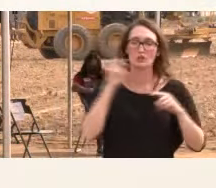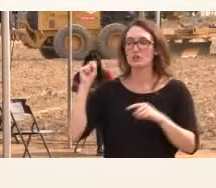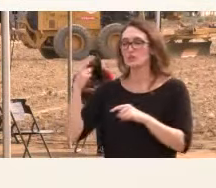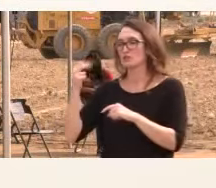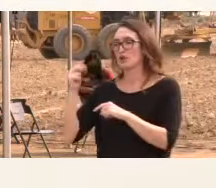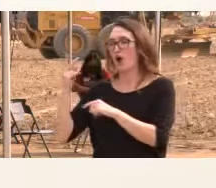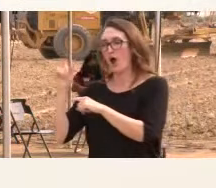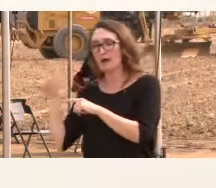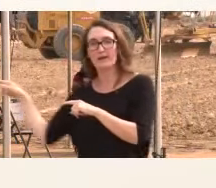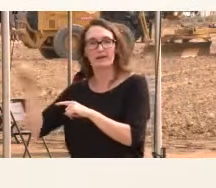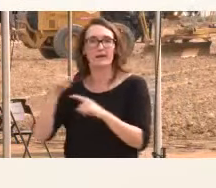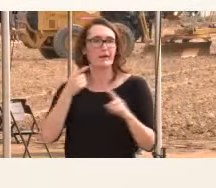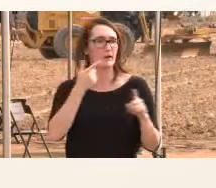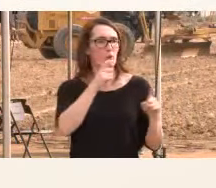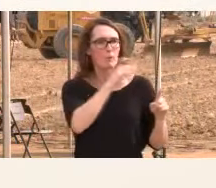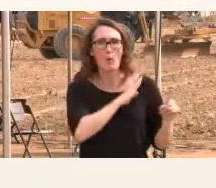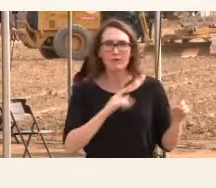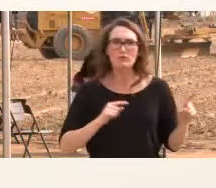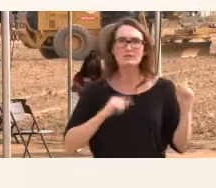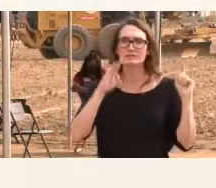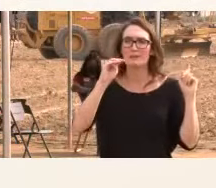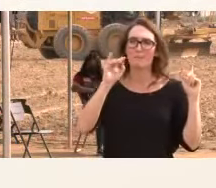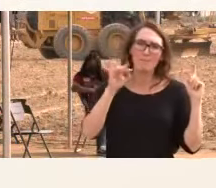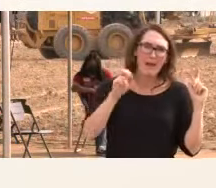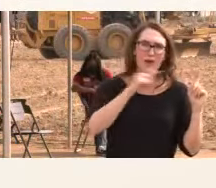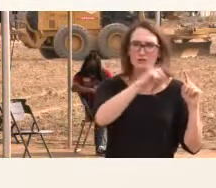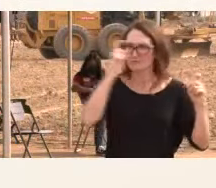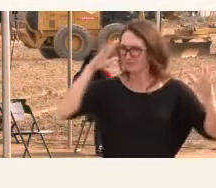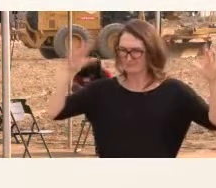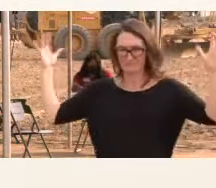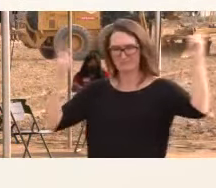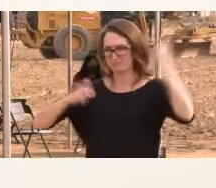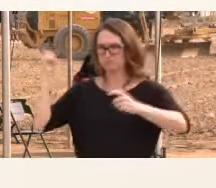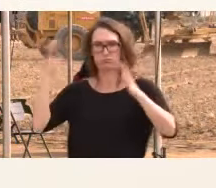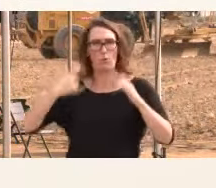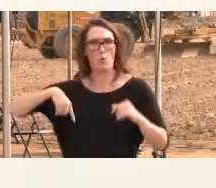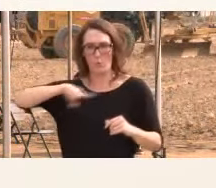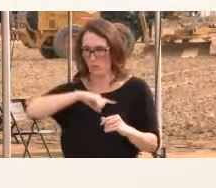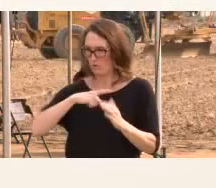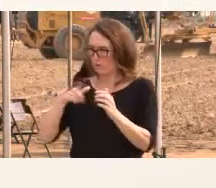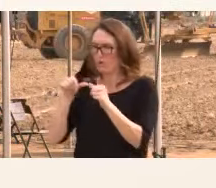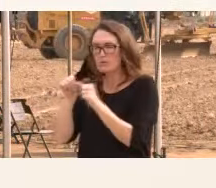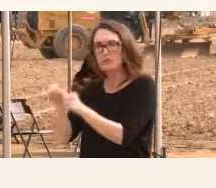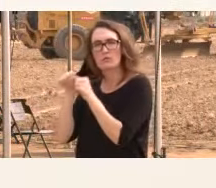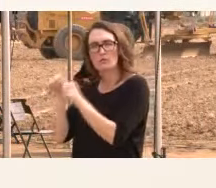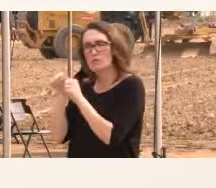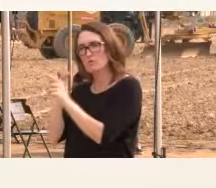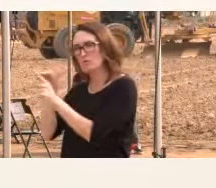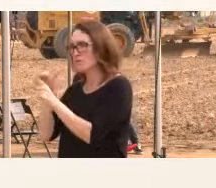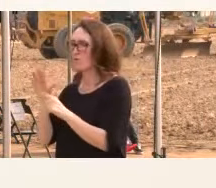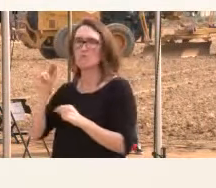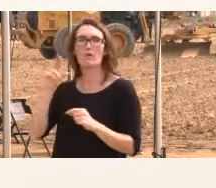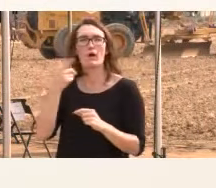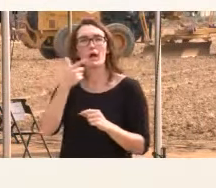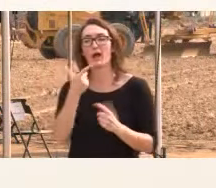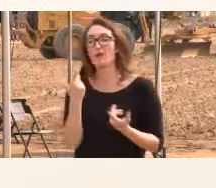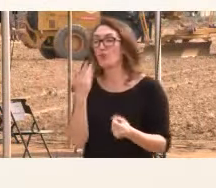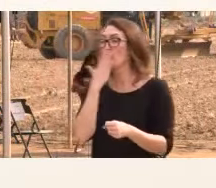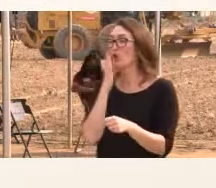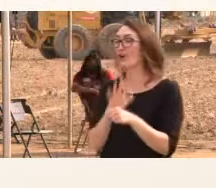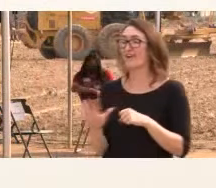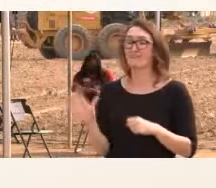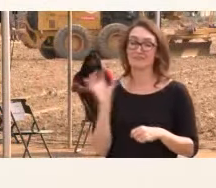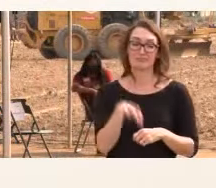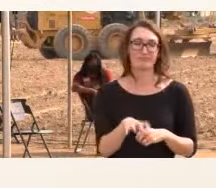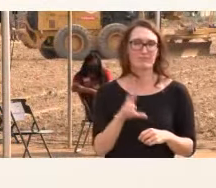former trustees, the community advocates and leaders, all demanded and persisted on not having crumbs that the